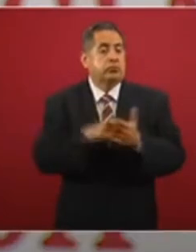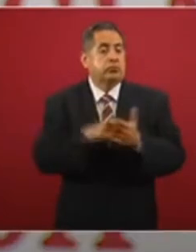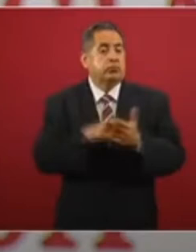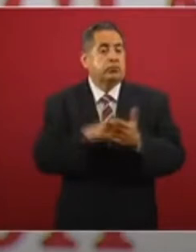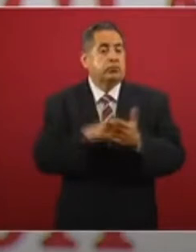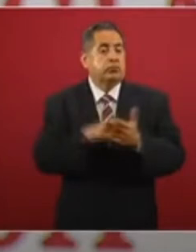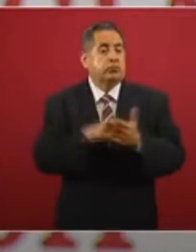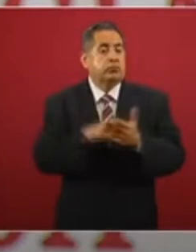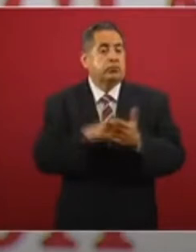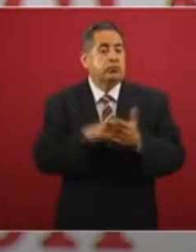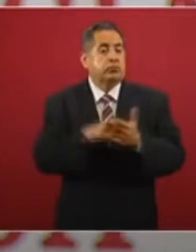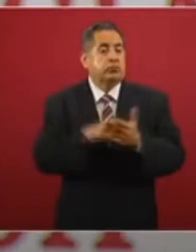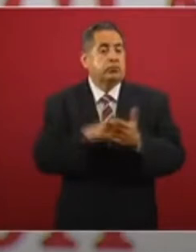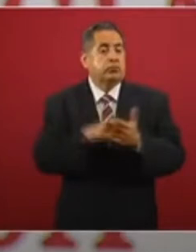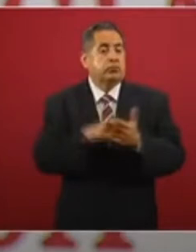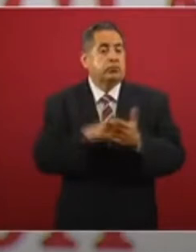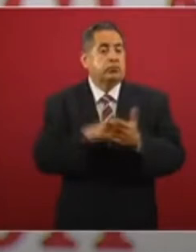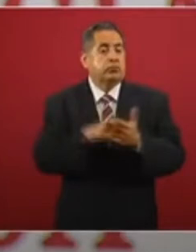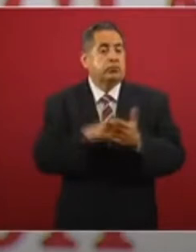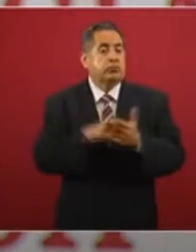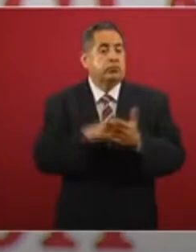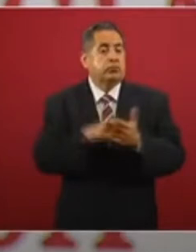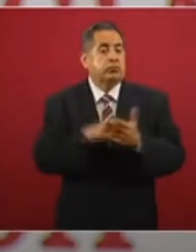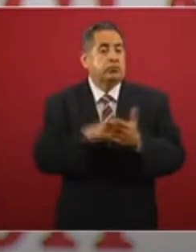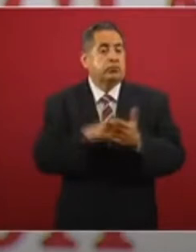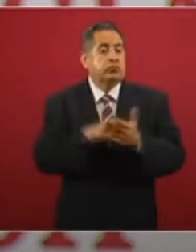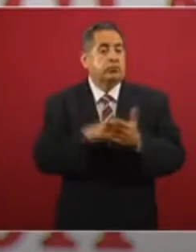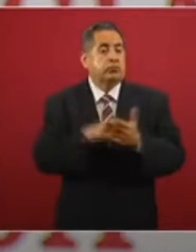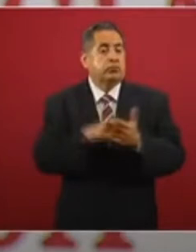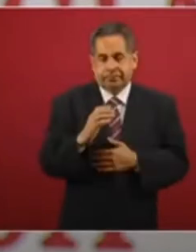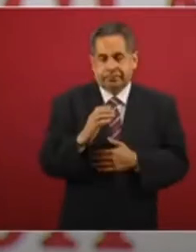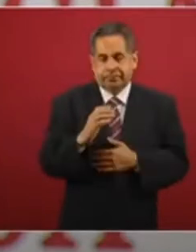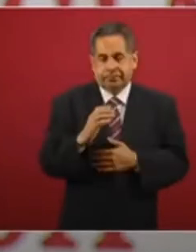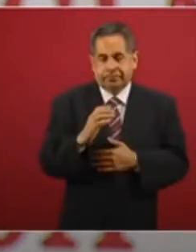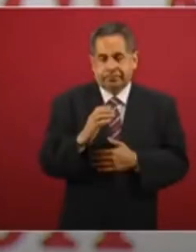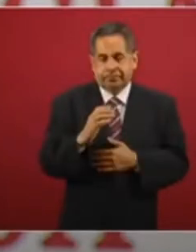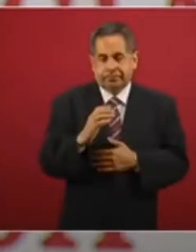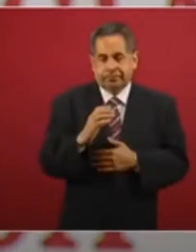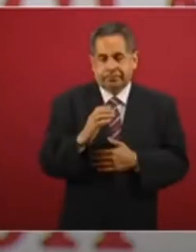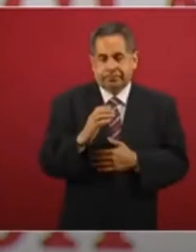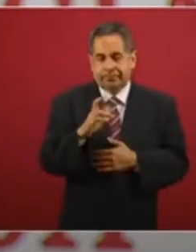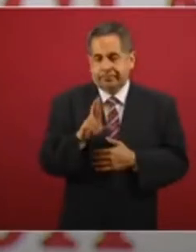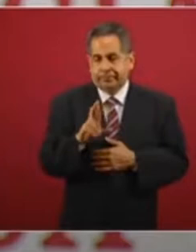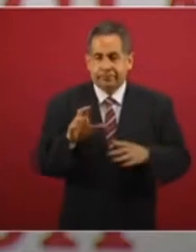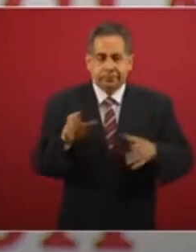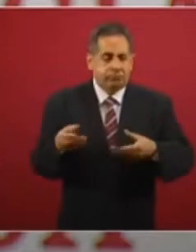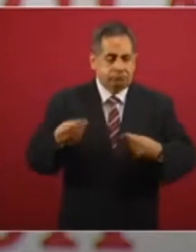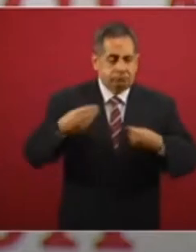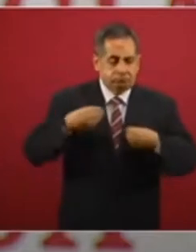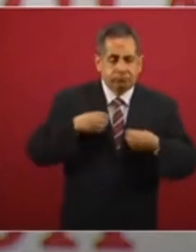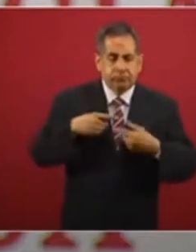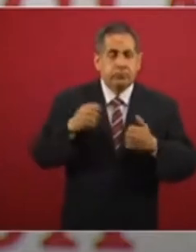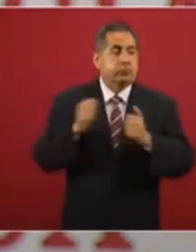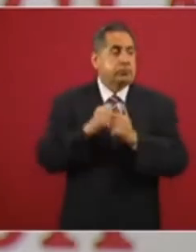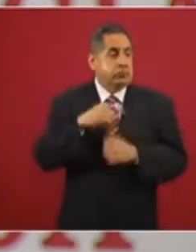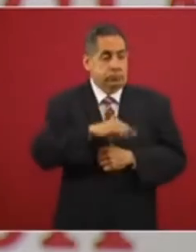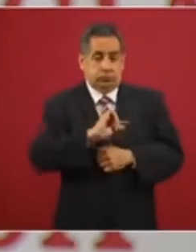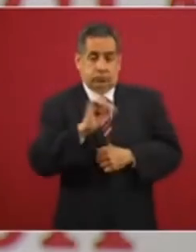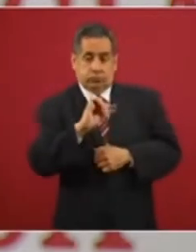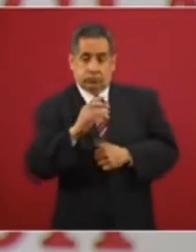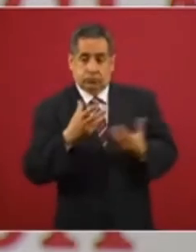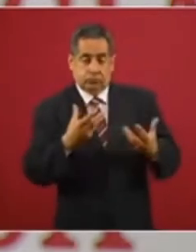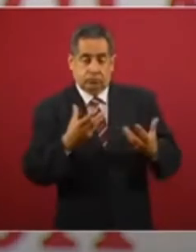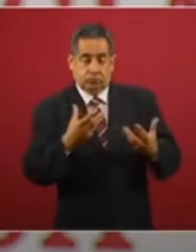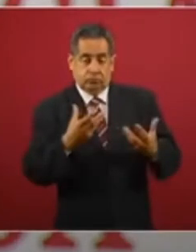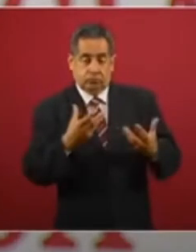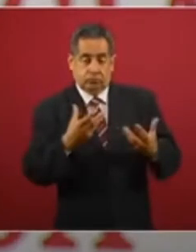donated 2,000 PCR tests. Y estuvieron acá con nuestros funcionarios de la Secretaría de